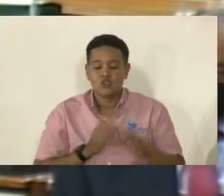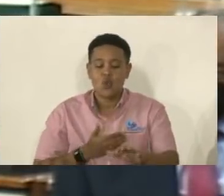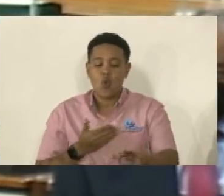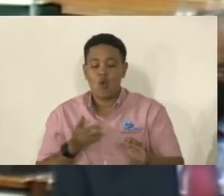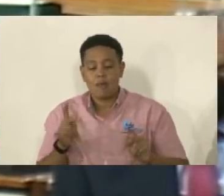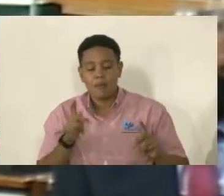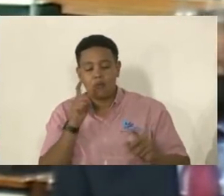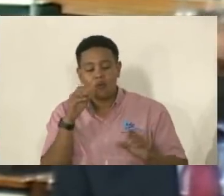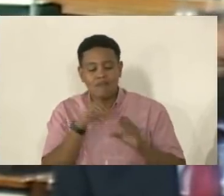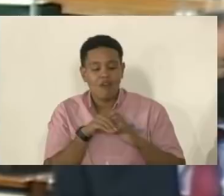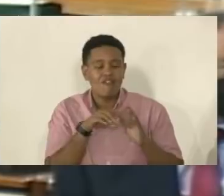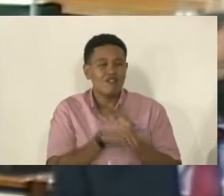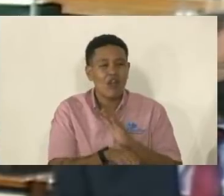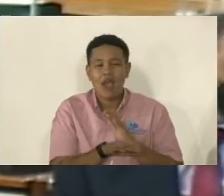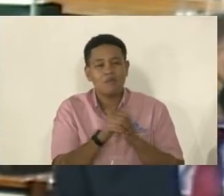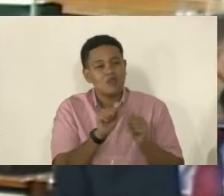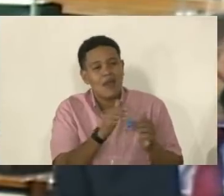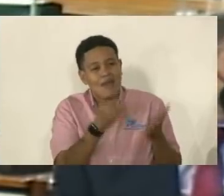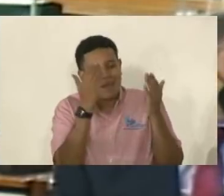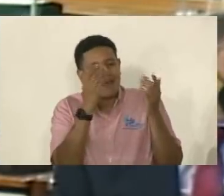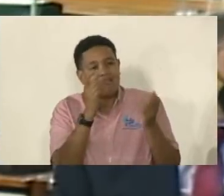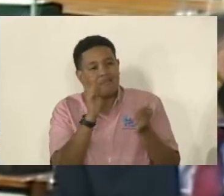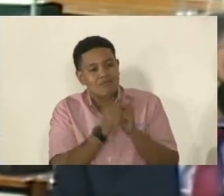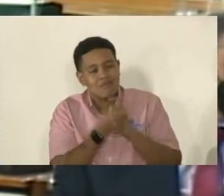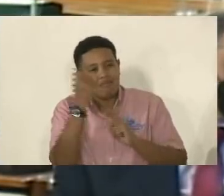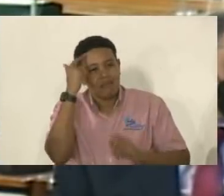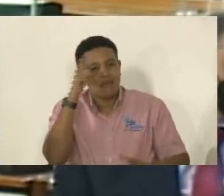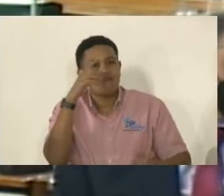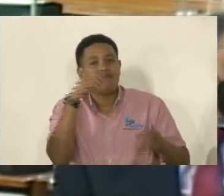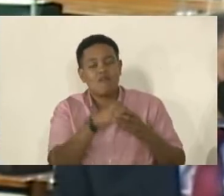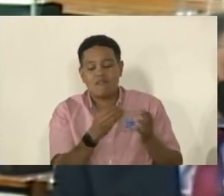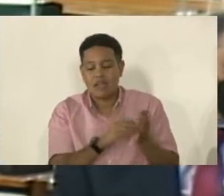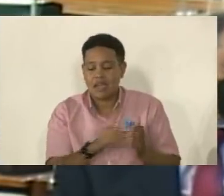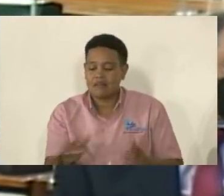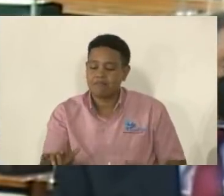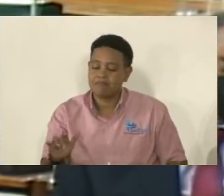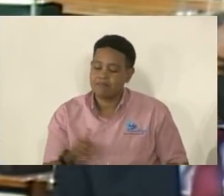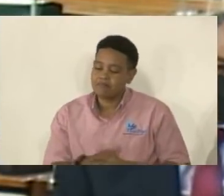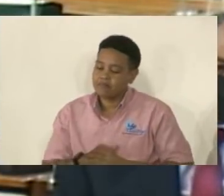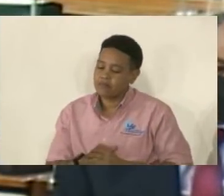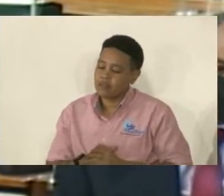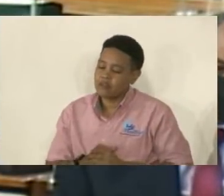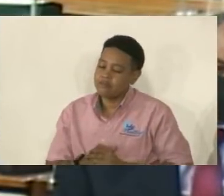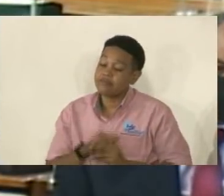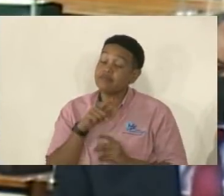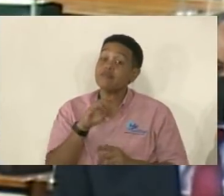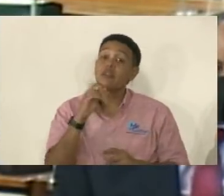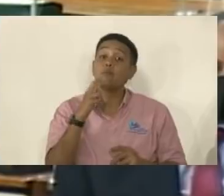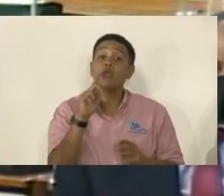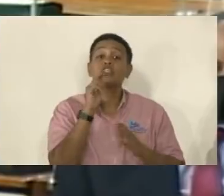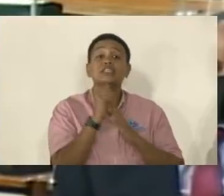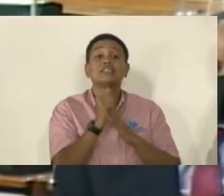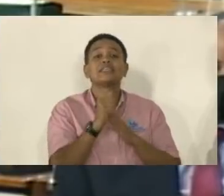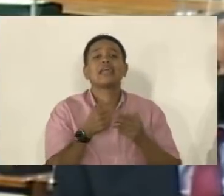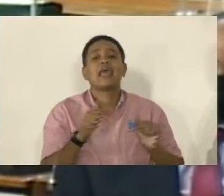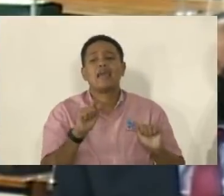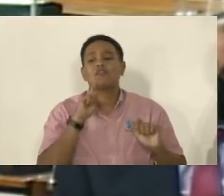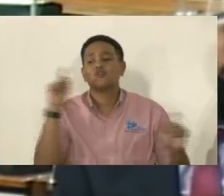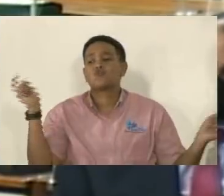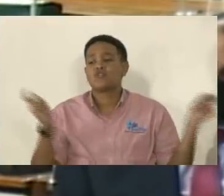and chronic issues of recidivism. Mr. President, the branch is also leading the effort to